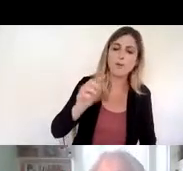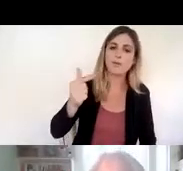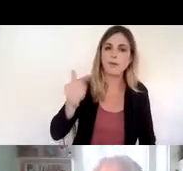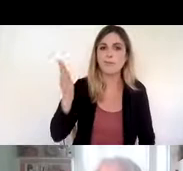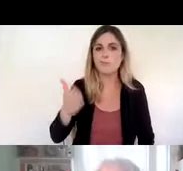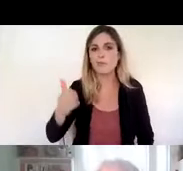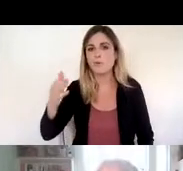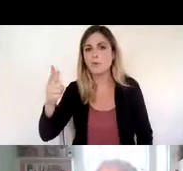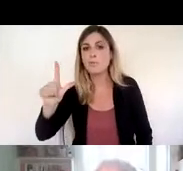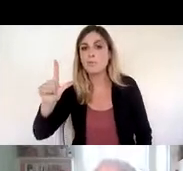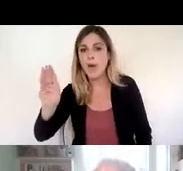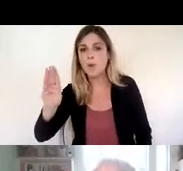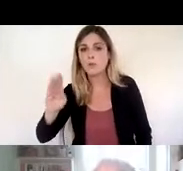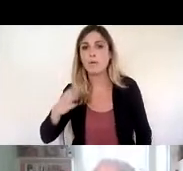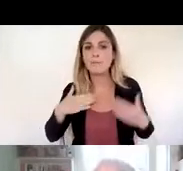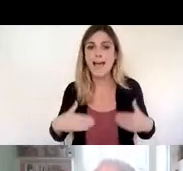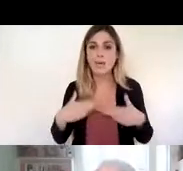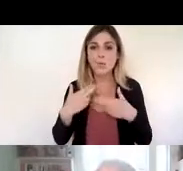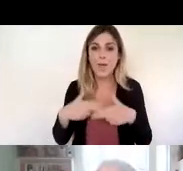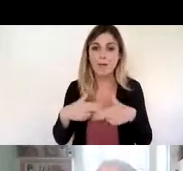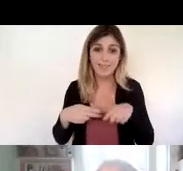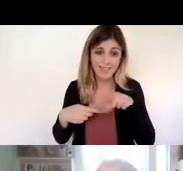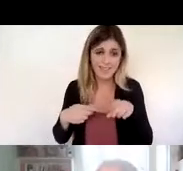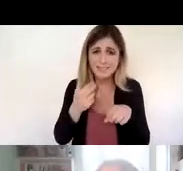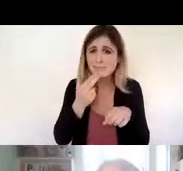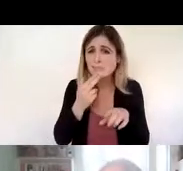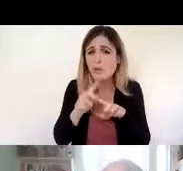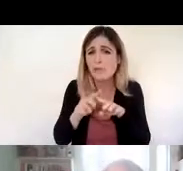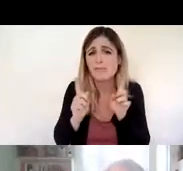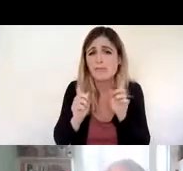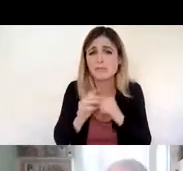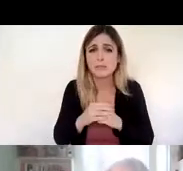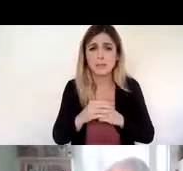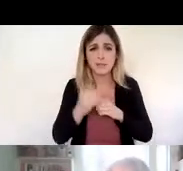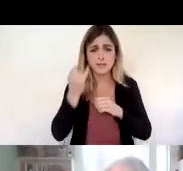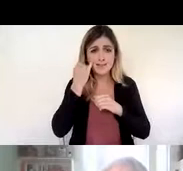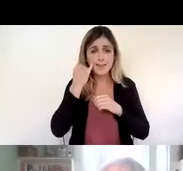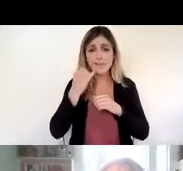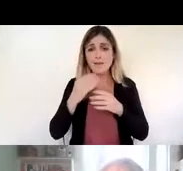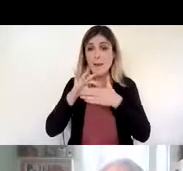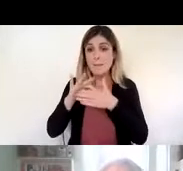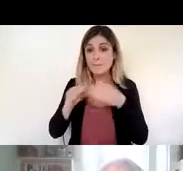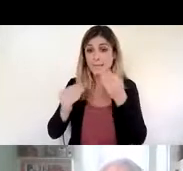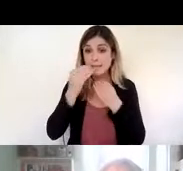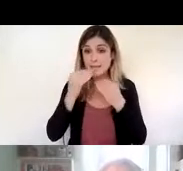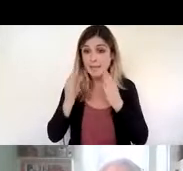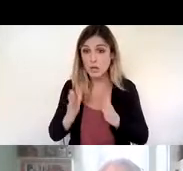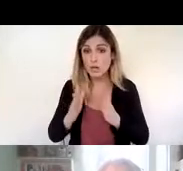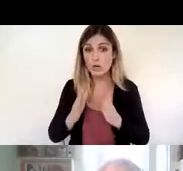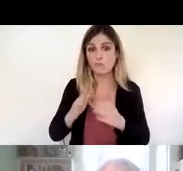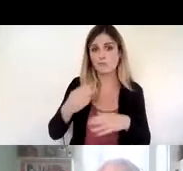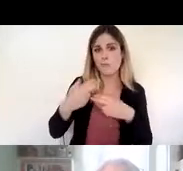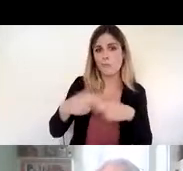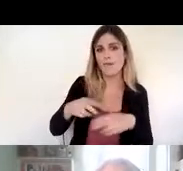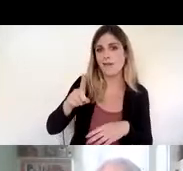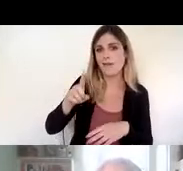it's a small difference. This is what it looks like in the real world. A meat eater who weighs 140 pounds would need 51 grams of protein,